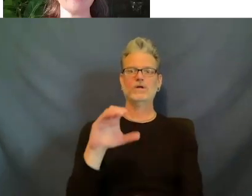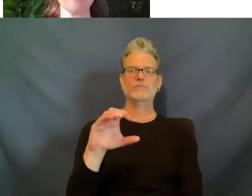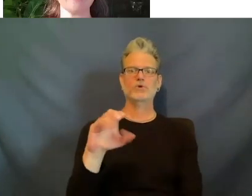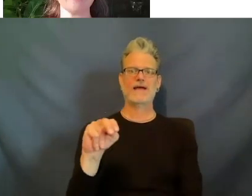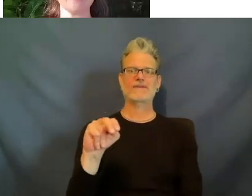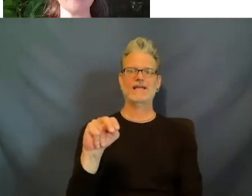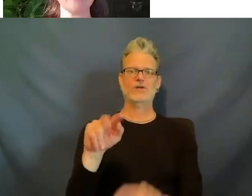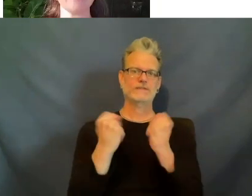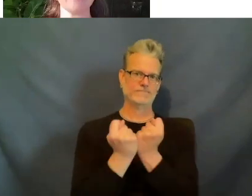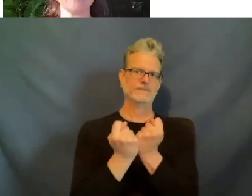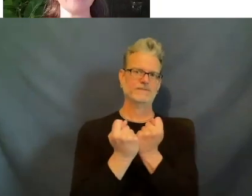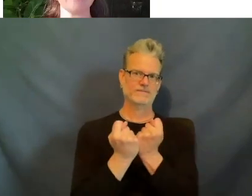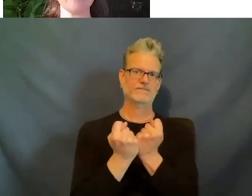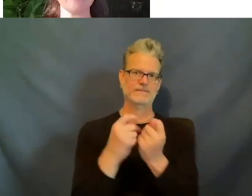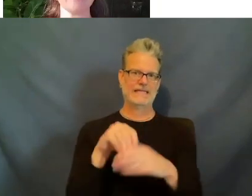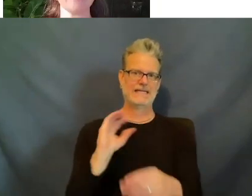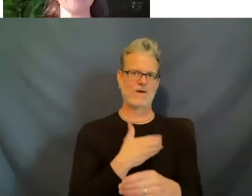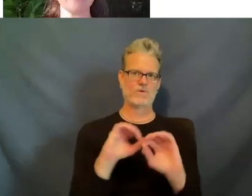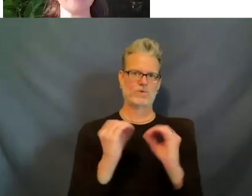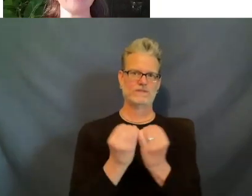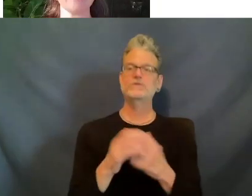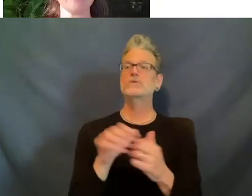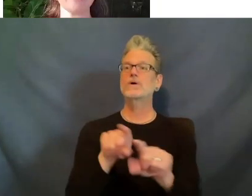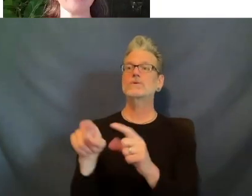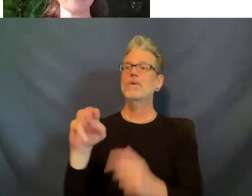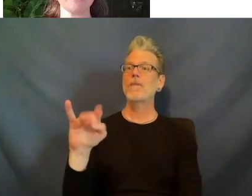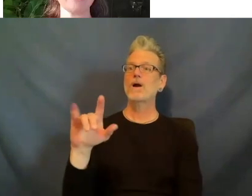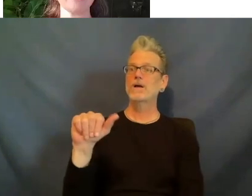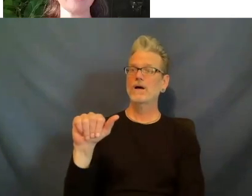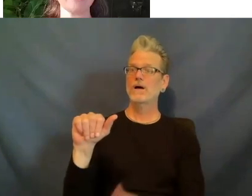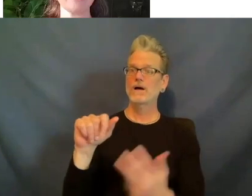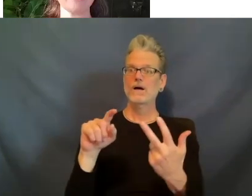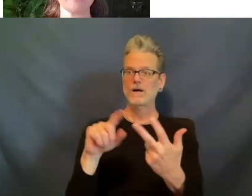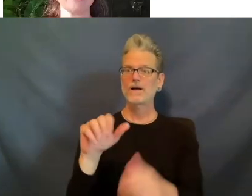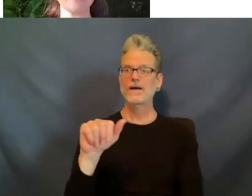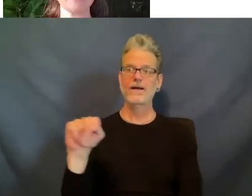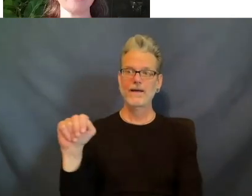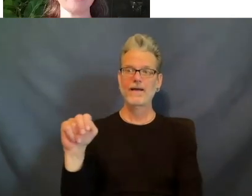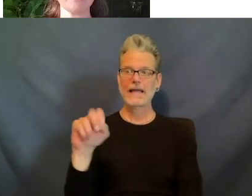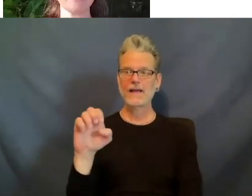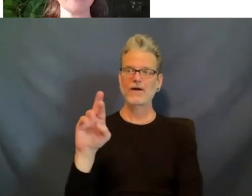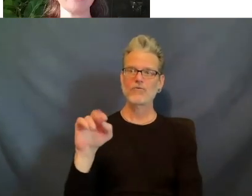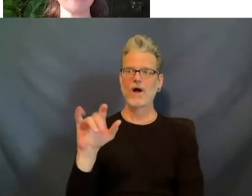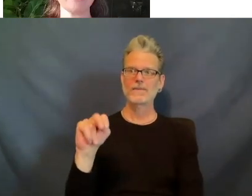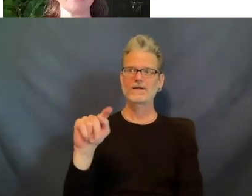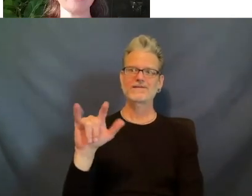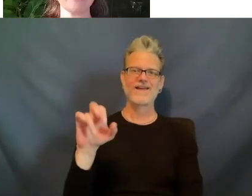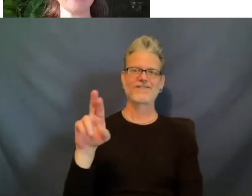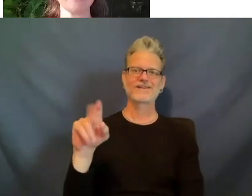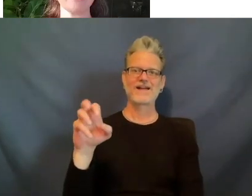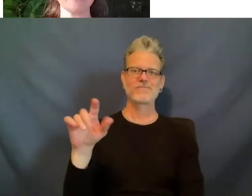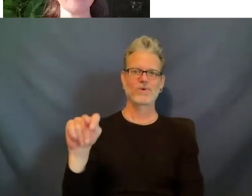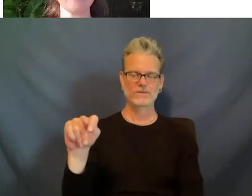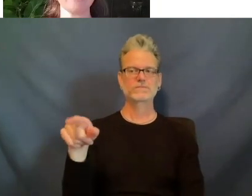respective organizations. We'll also have Monica Irvin and Robin Taylor Davenport. They're both part of the